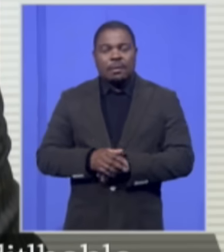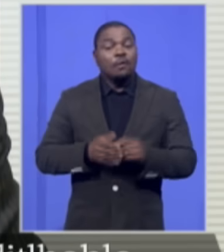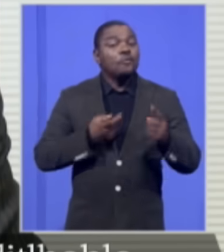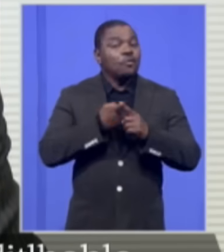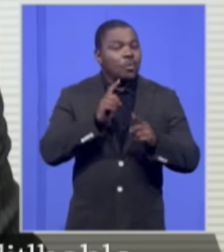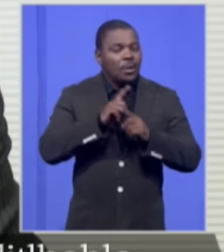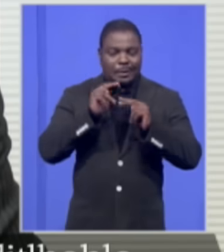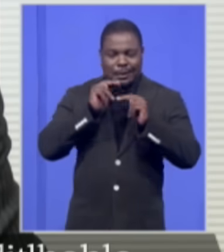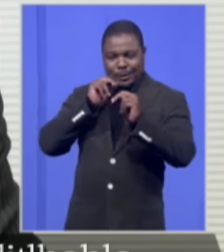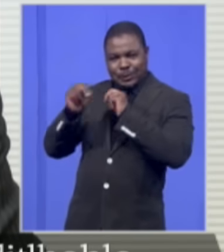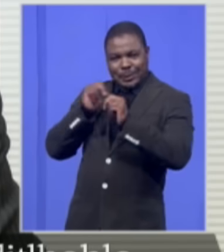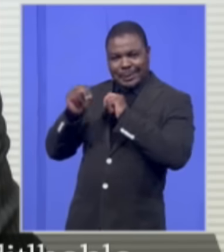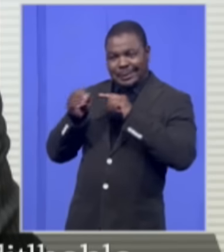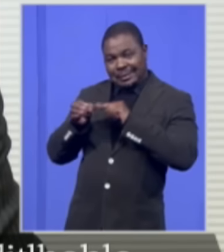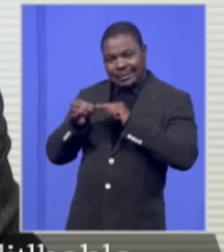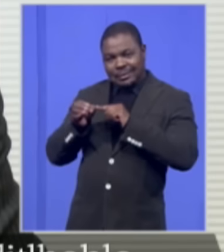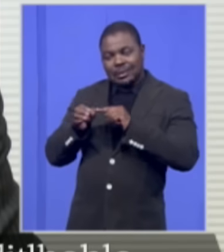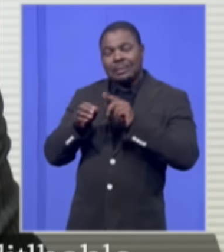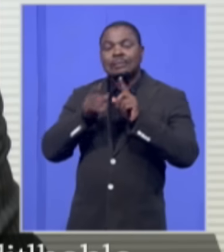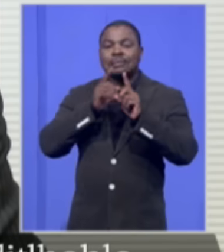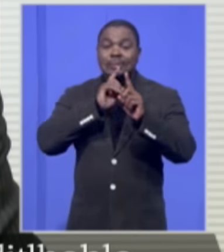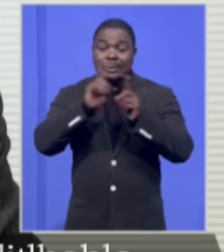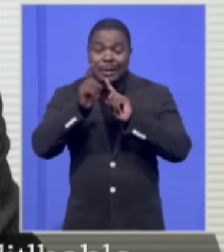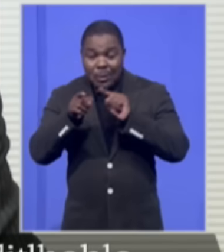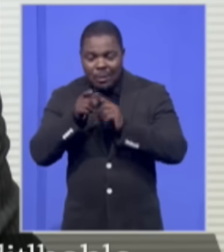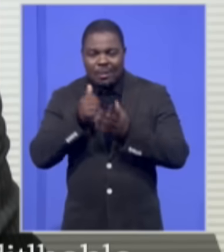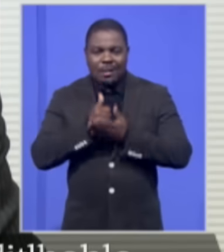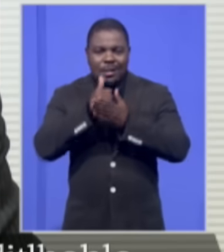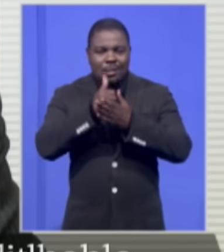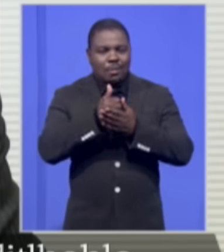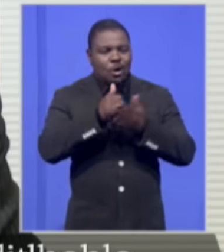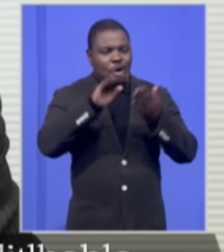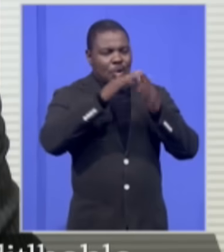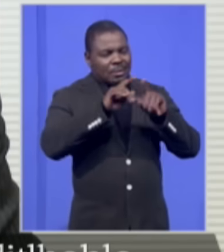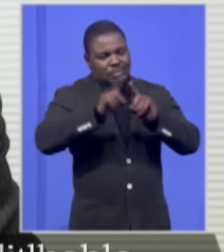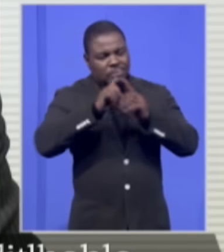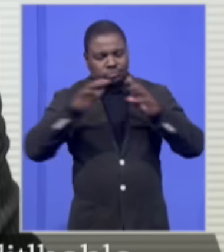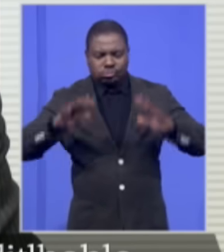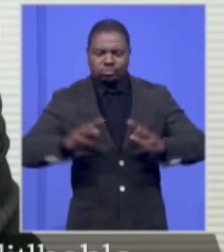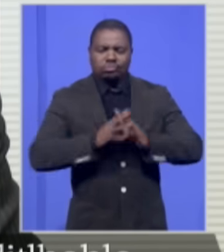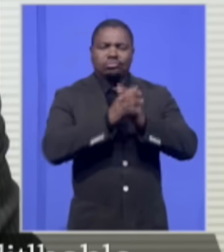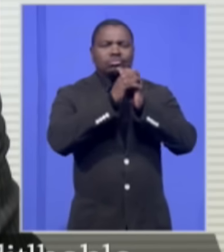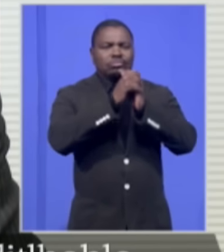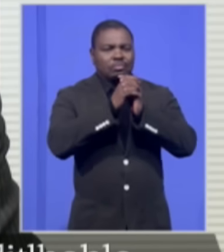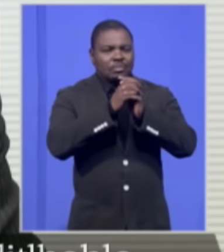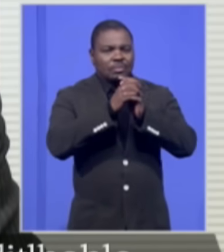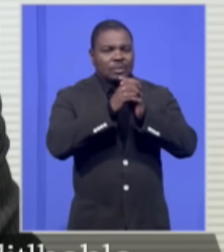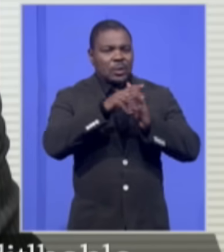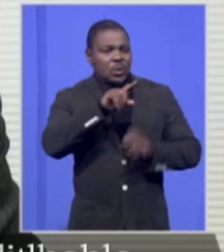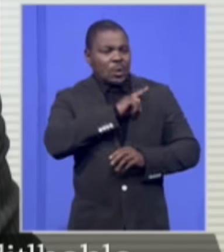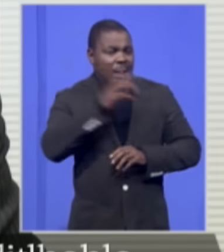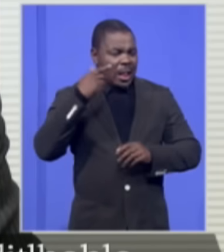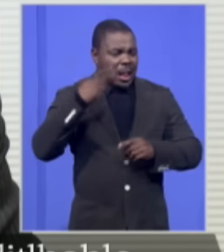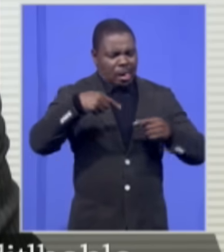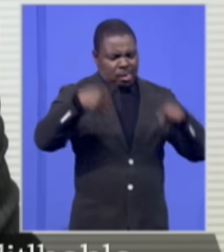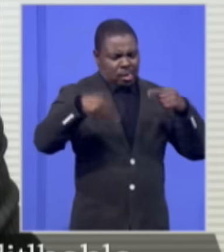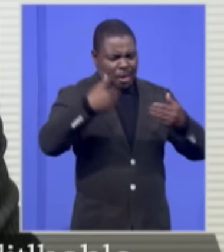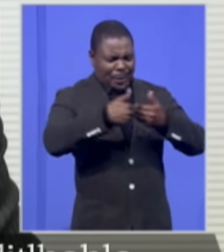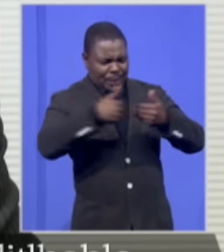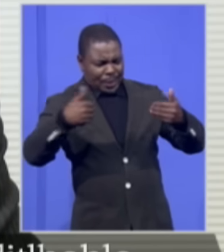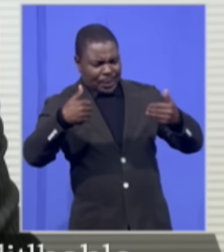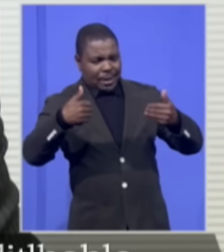we used dialogue to start building a united nation where once there had only been conflict